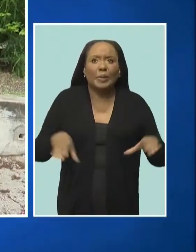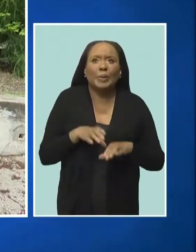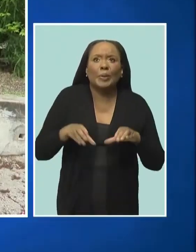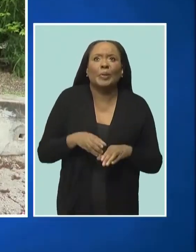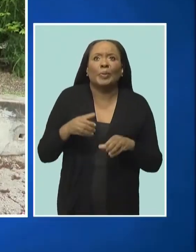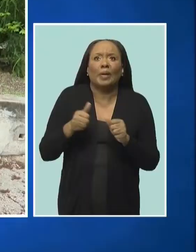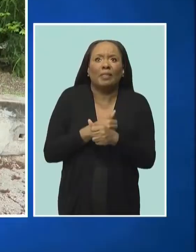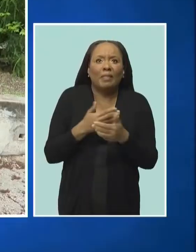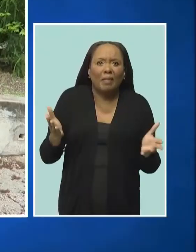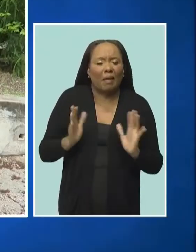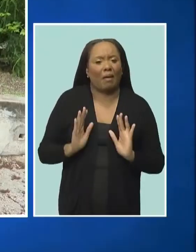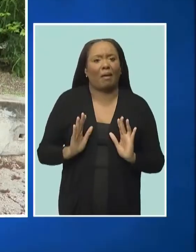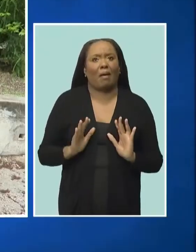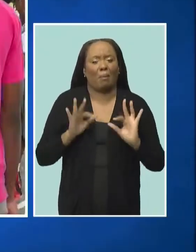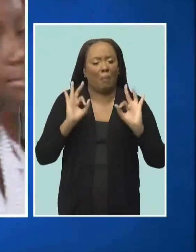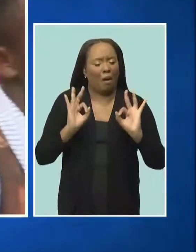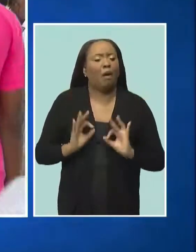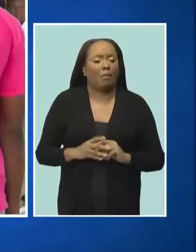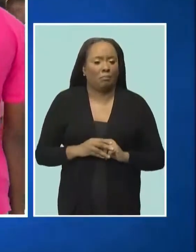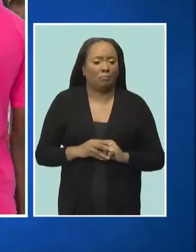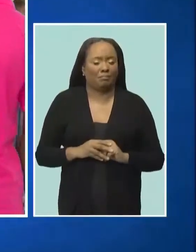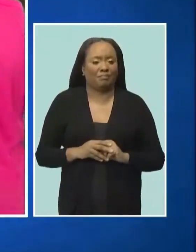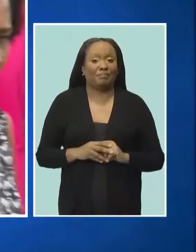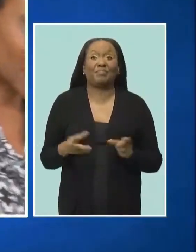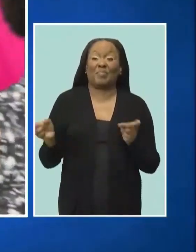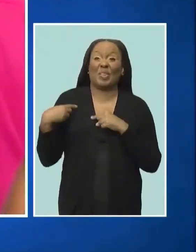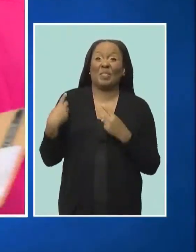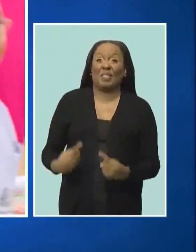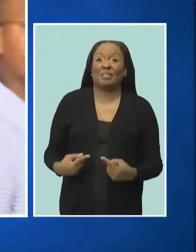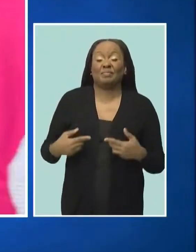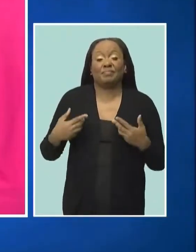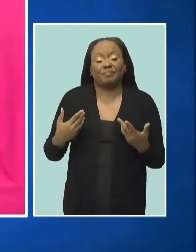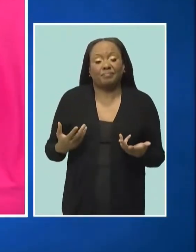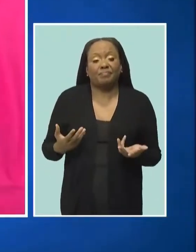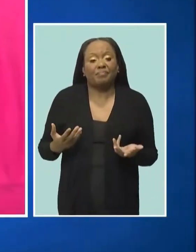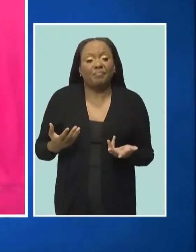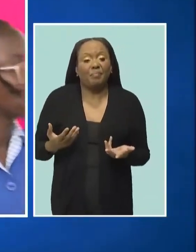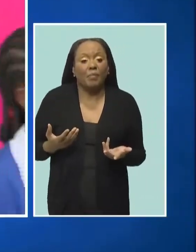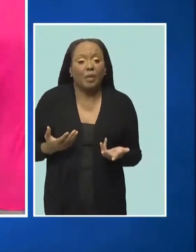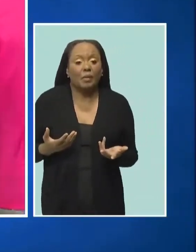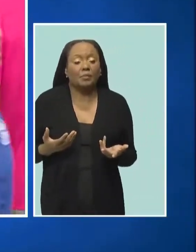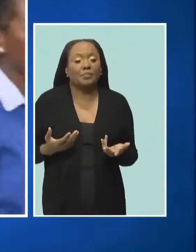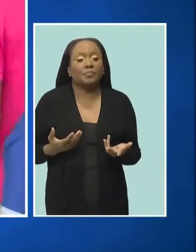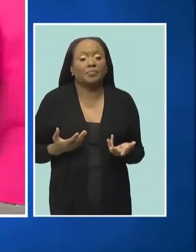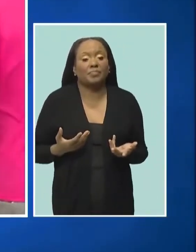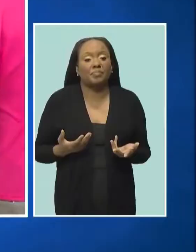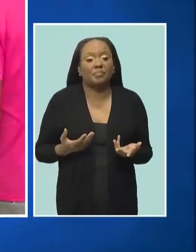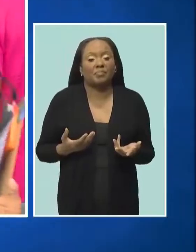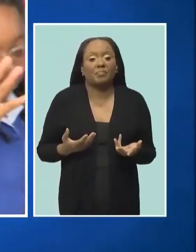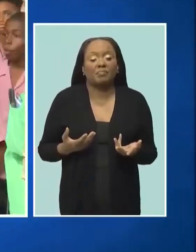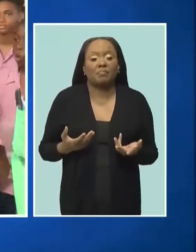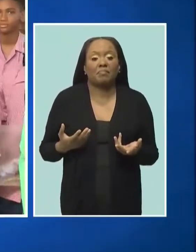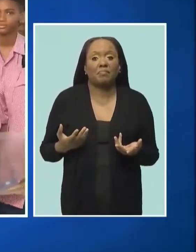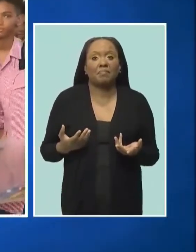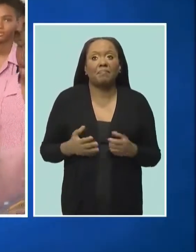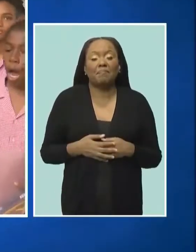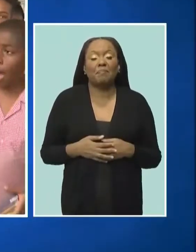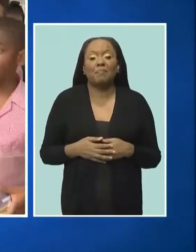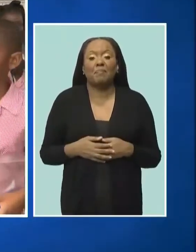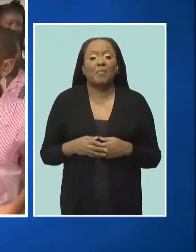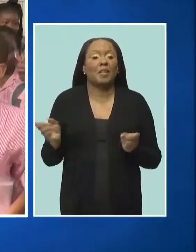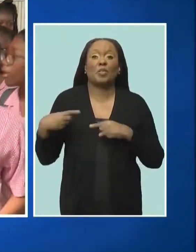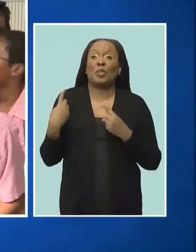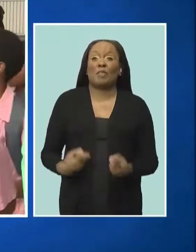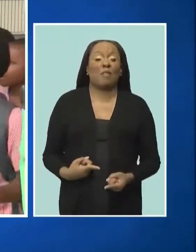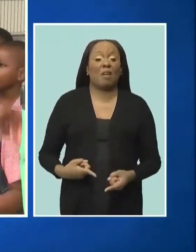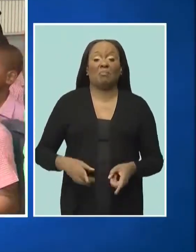when they were supposed to. So far, we have heard nothing from any of our senior